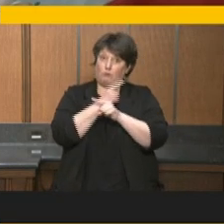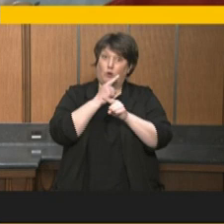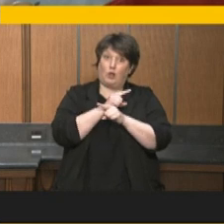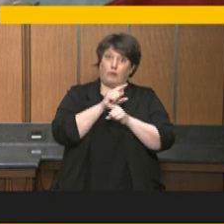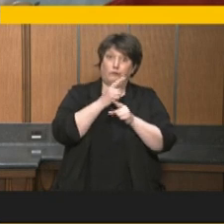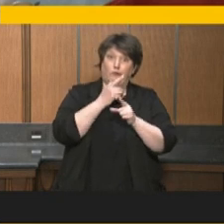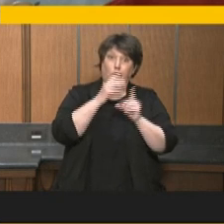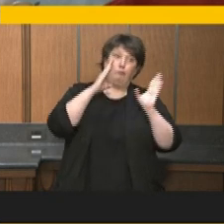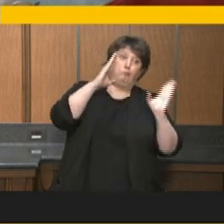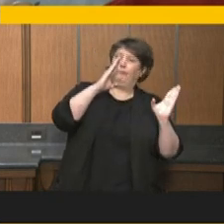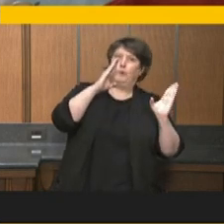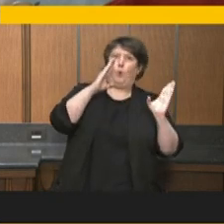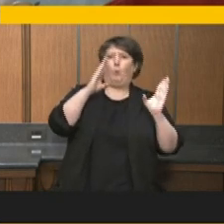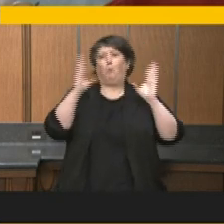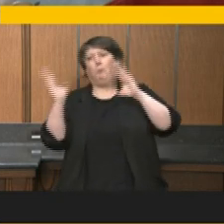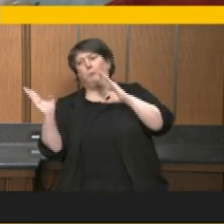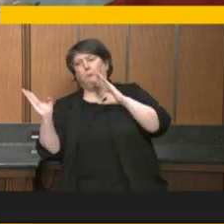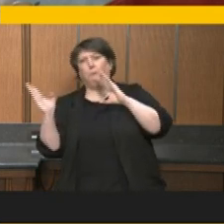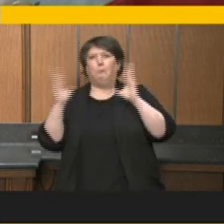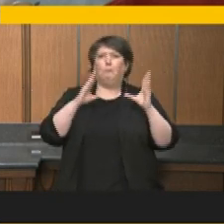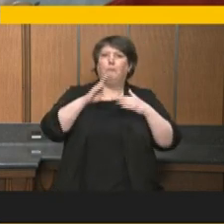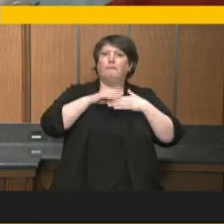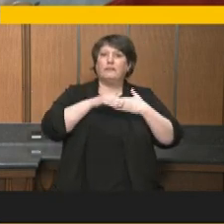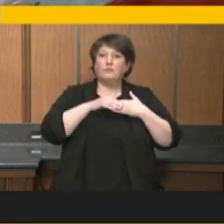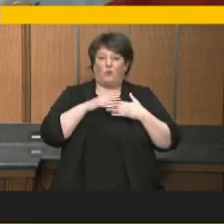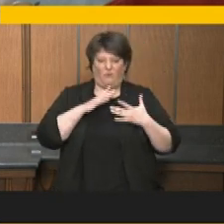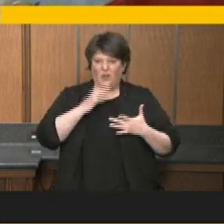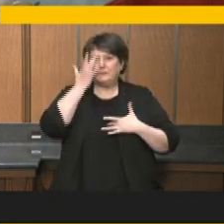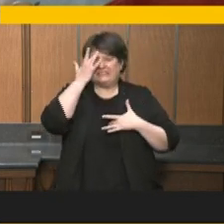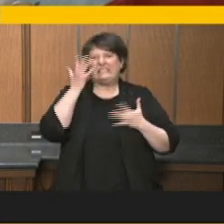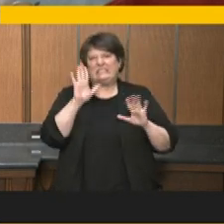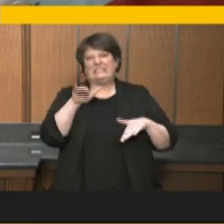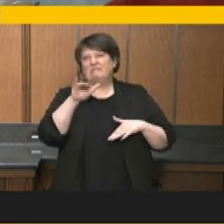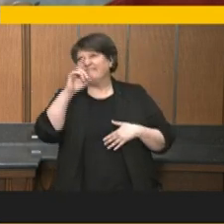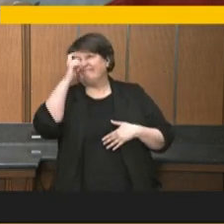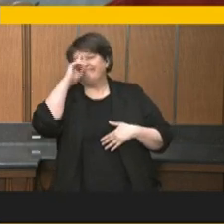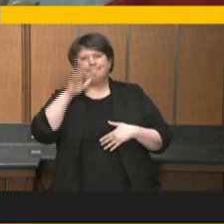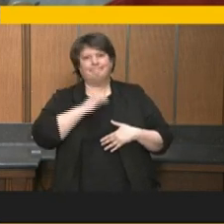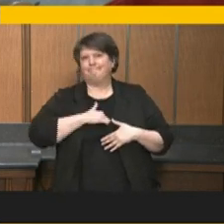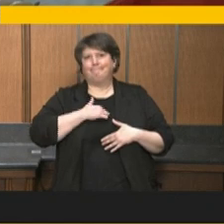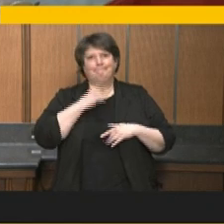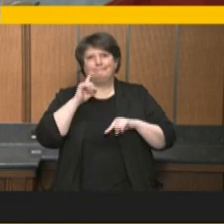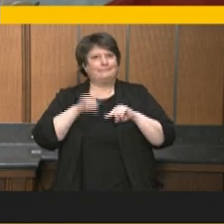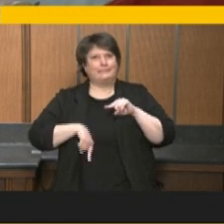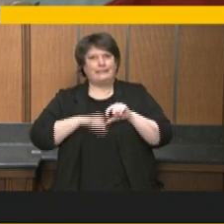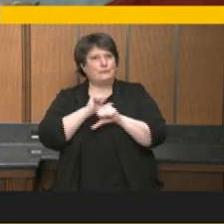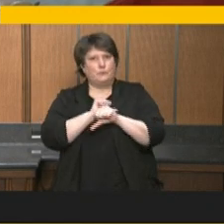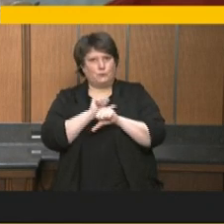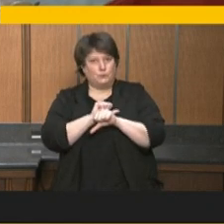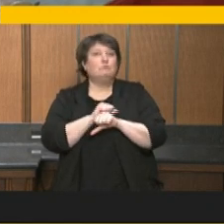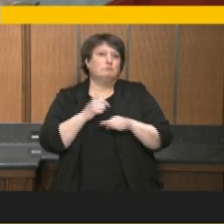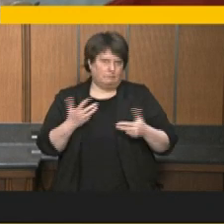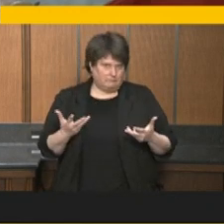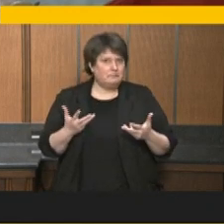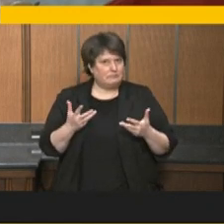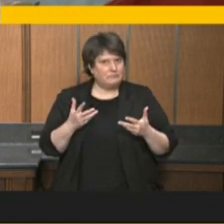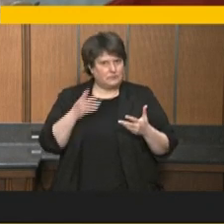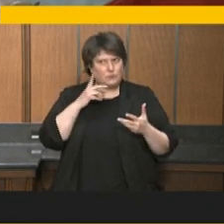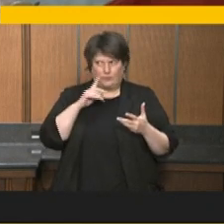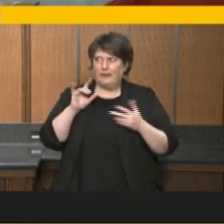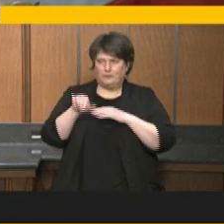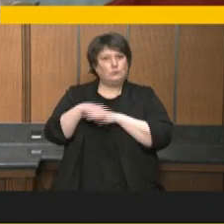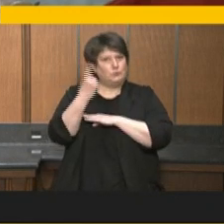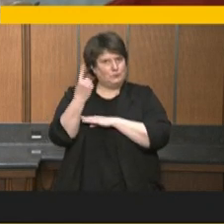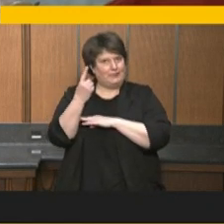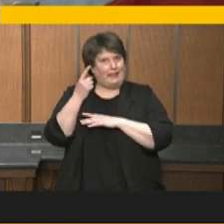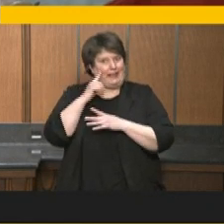sure stay home when we're sick and let our employers know that we are unable to work when we're sick. That was part of the package today, was to make